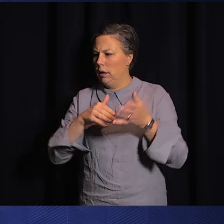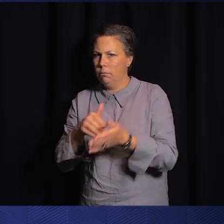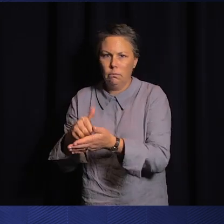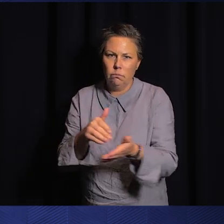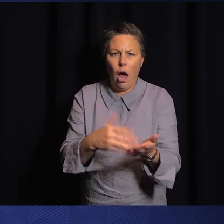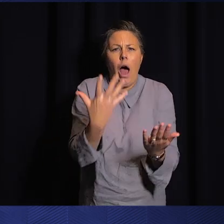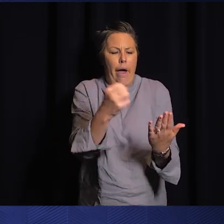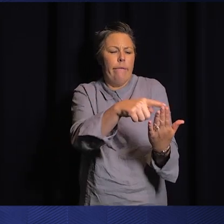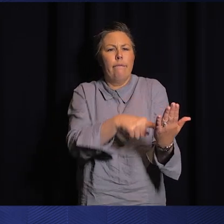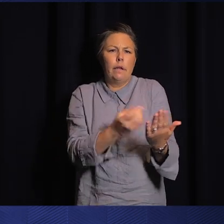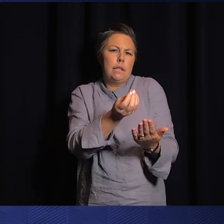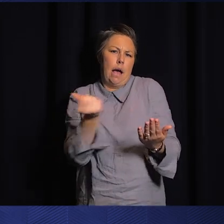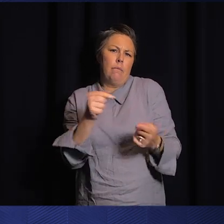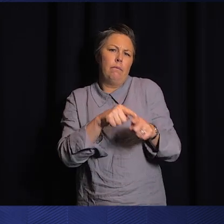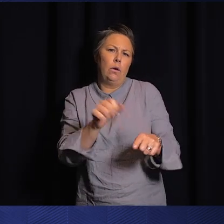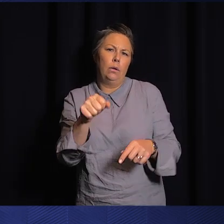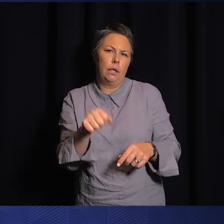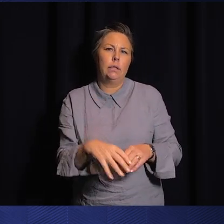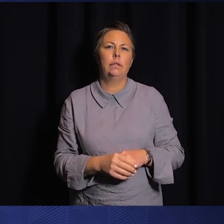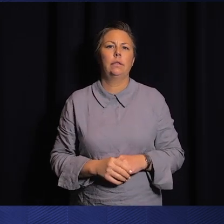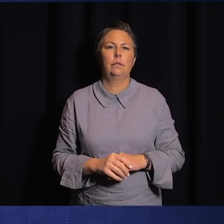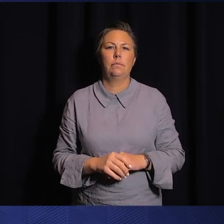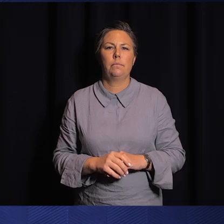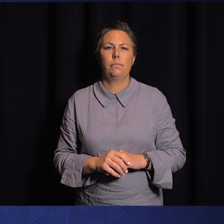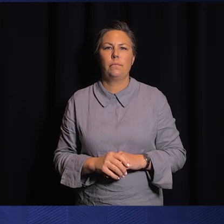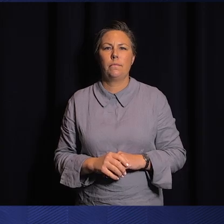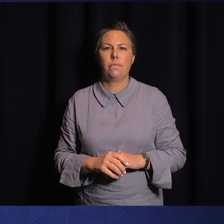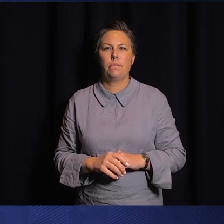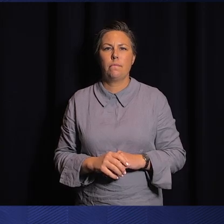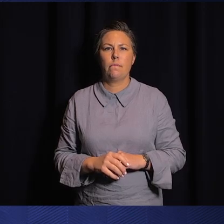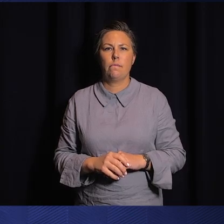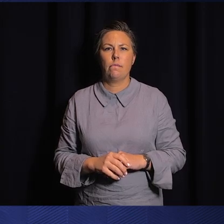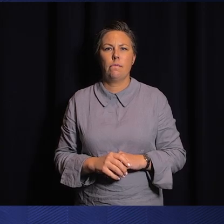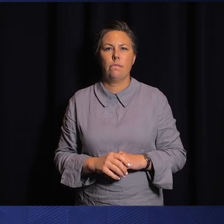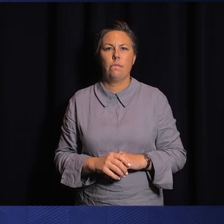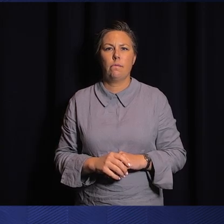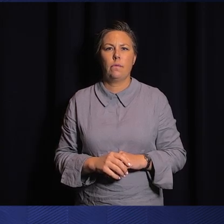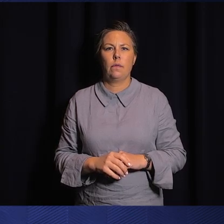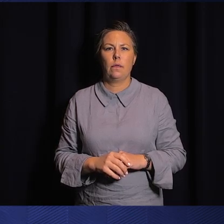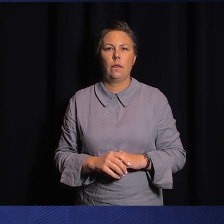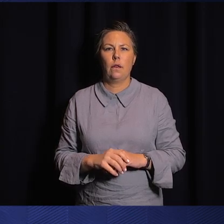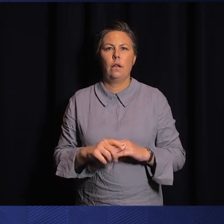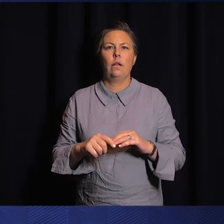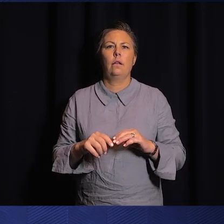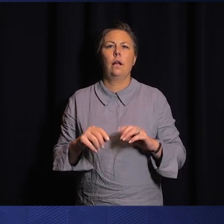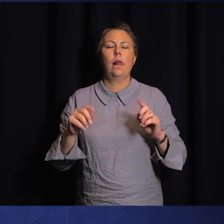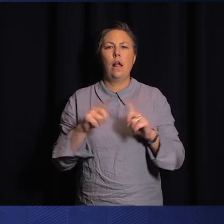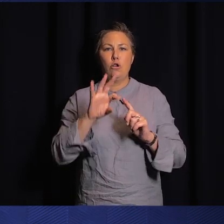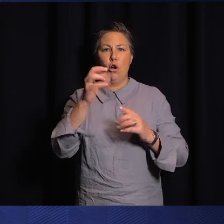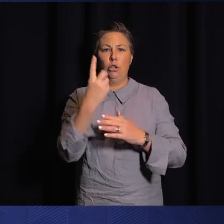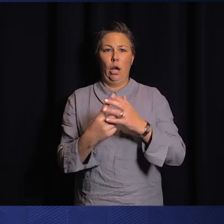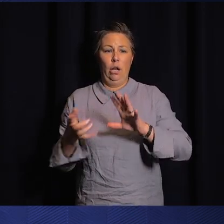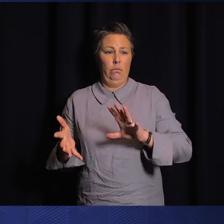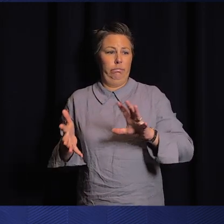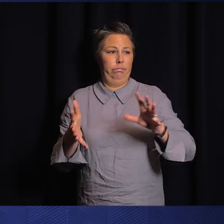Because as I said, the policy also consider displacement in terms of climate change, not only in terms of disaster. So